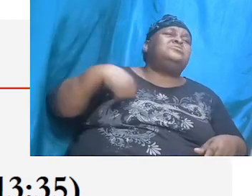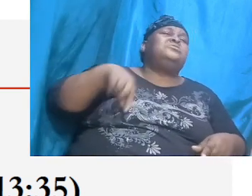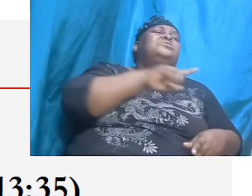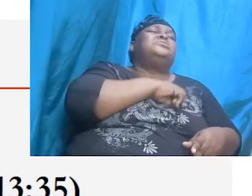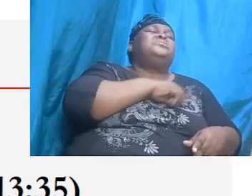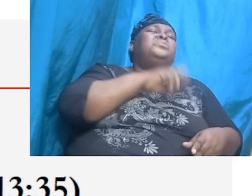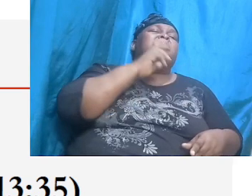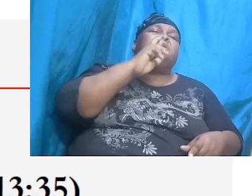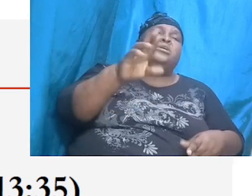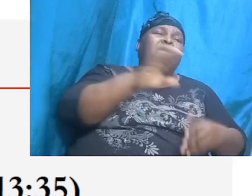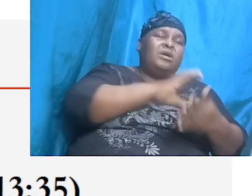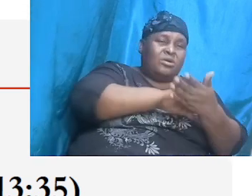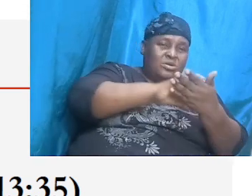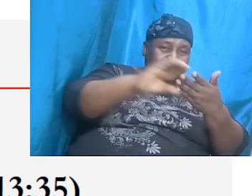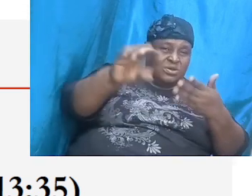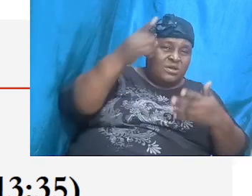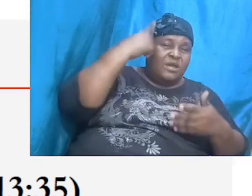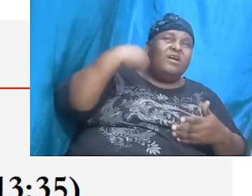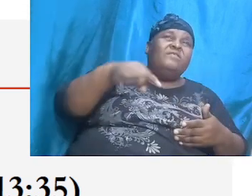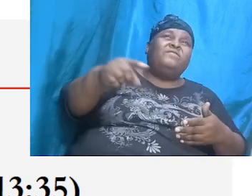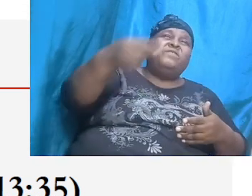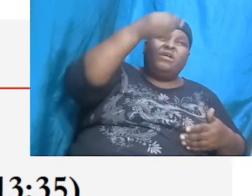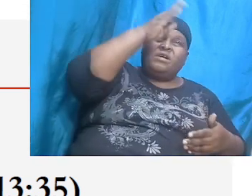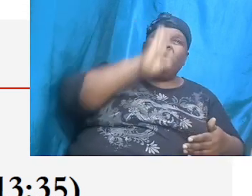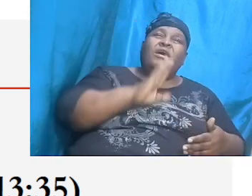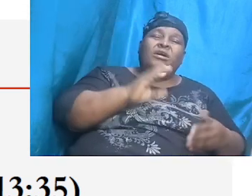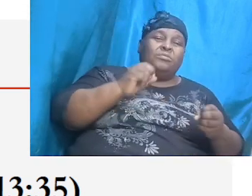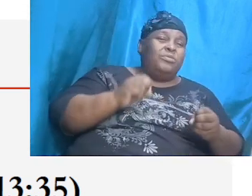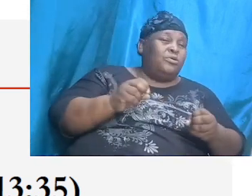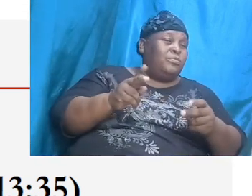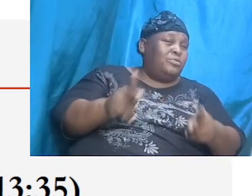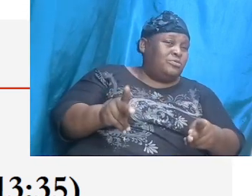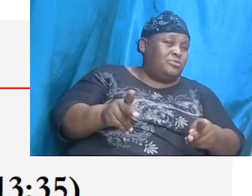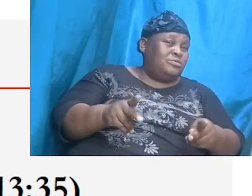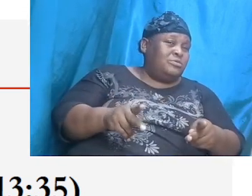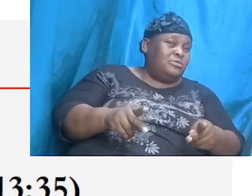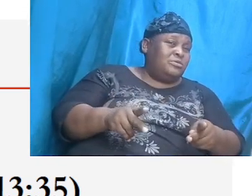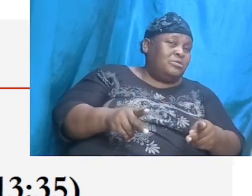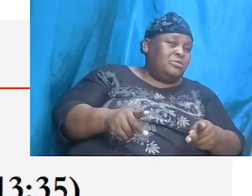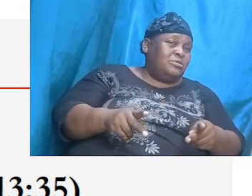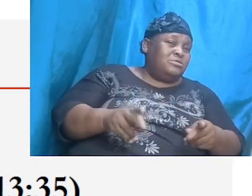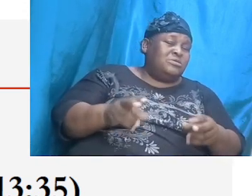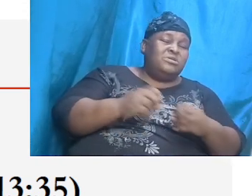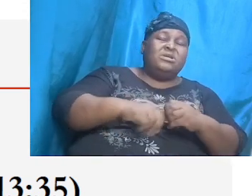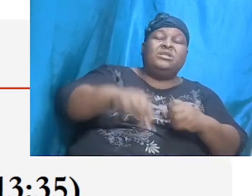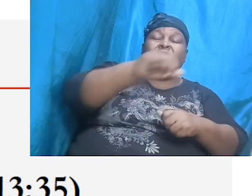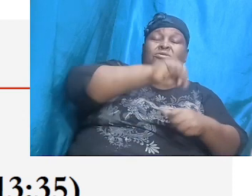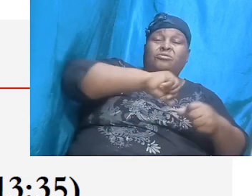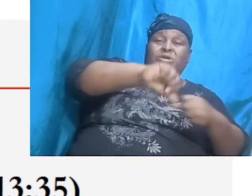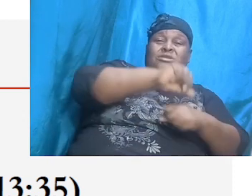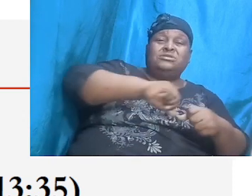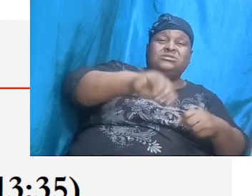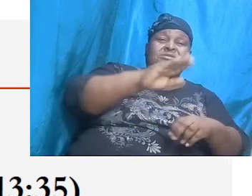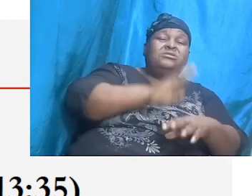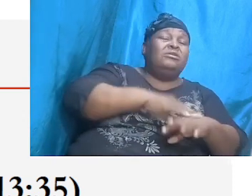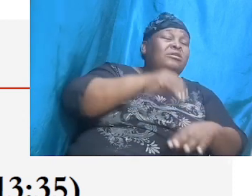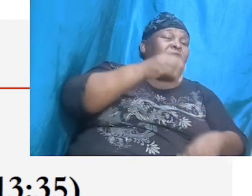his purpose. Also, it signified that the anointing was upon the priest. Amen. So in other